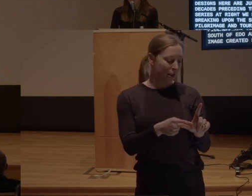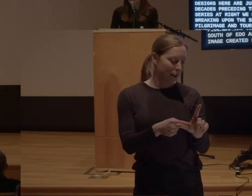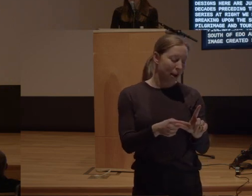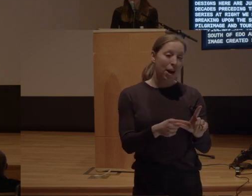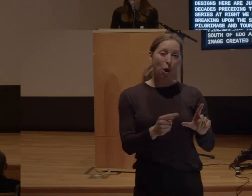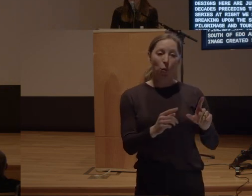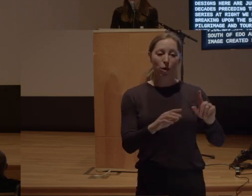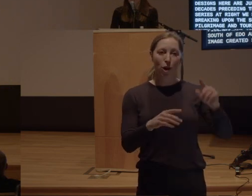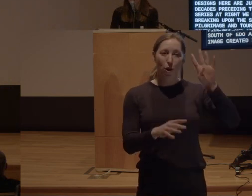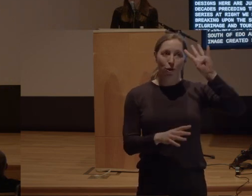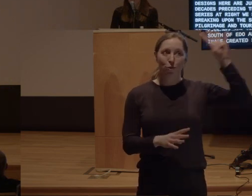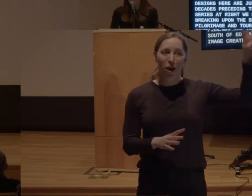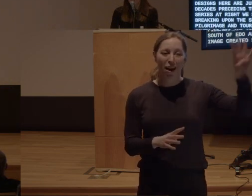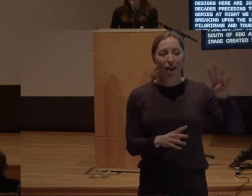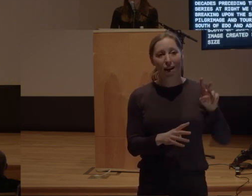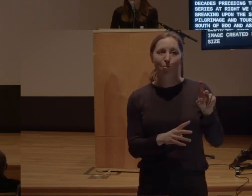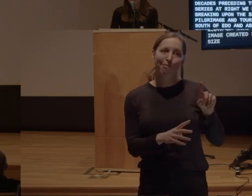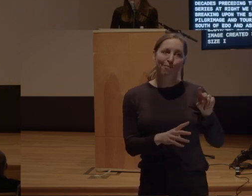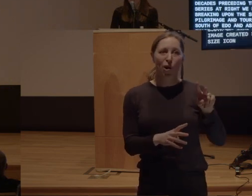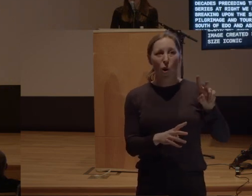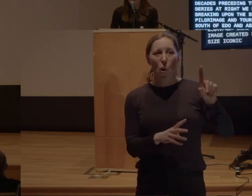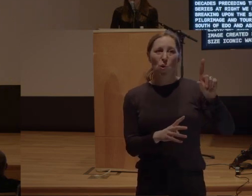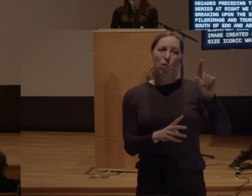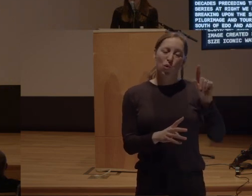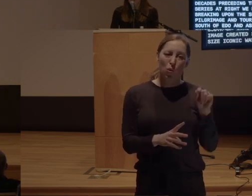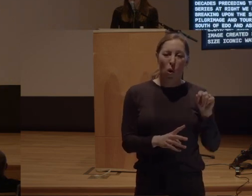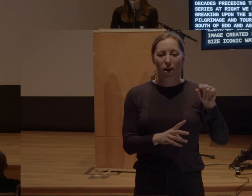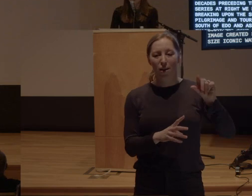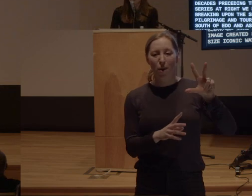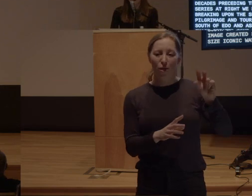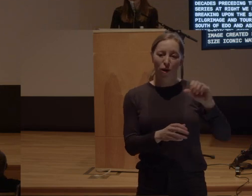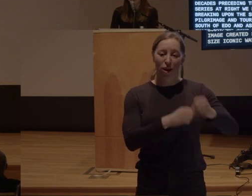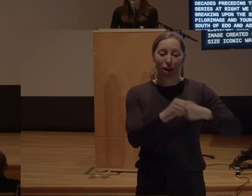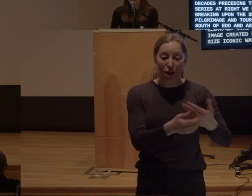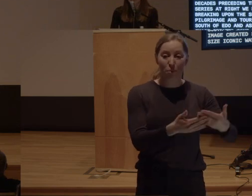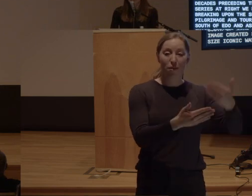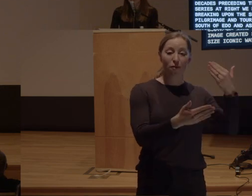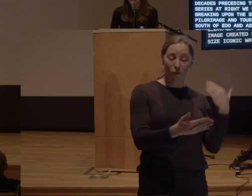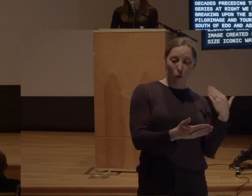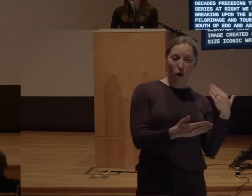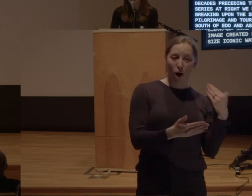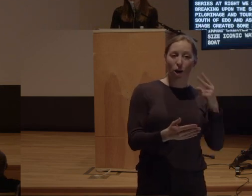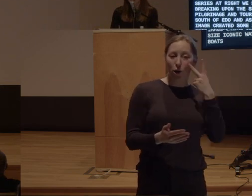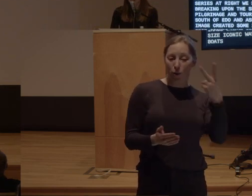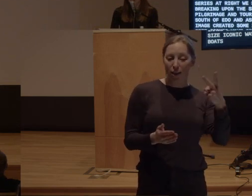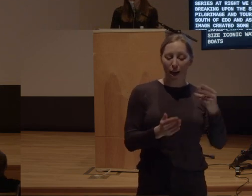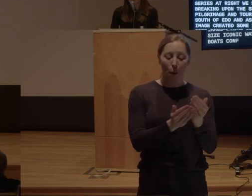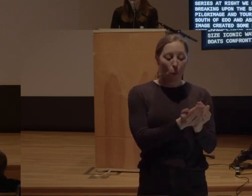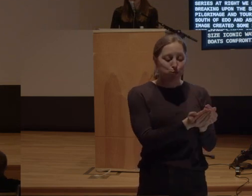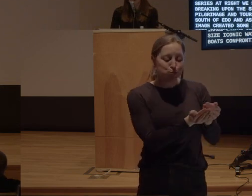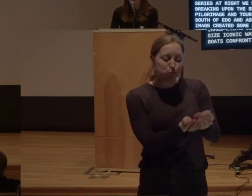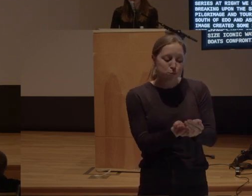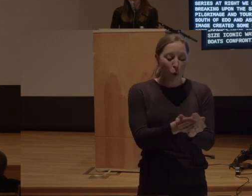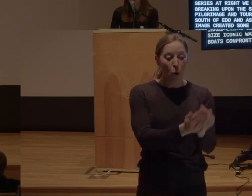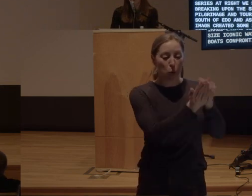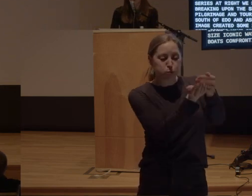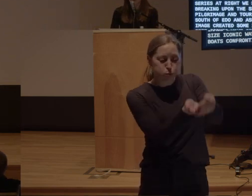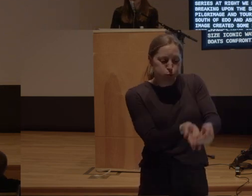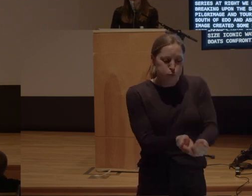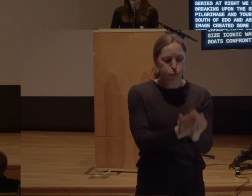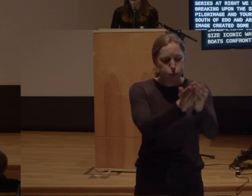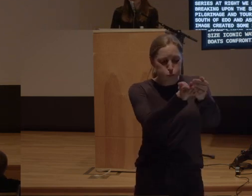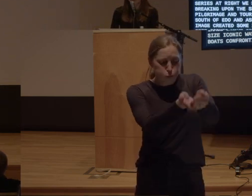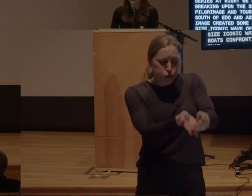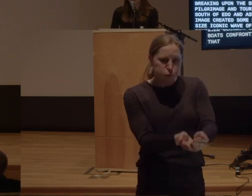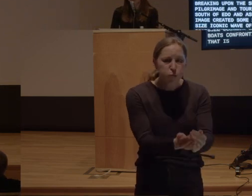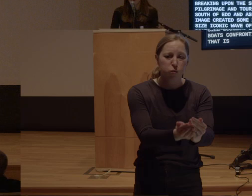years before Hokusai's iconic wave off Kanagawa, we see narrow fishing boats confronting turbulent seas in a